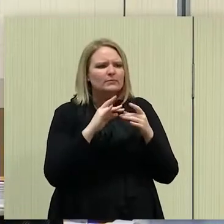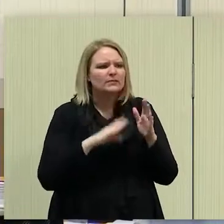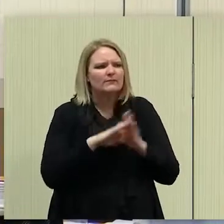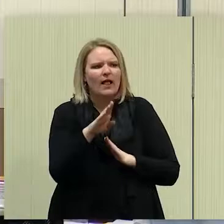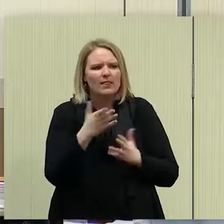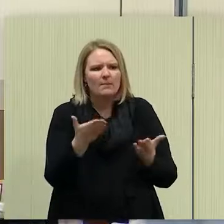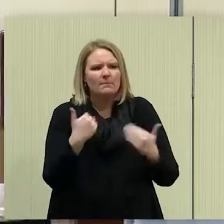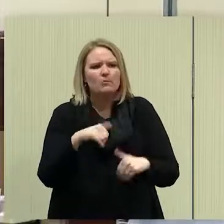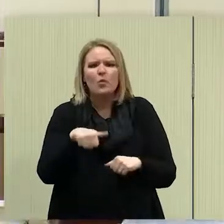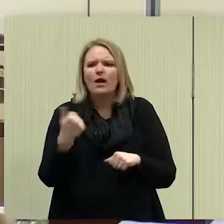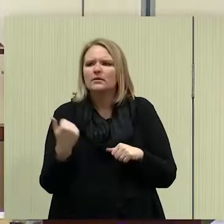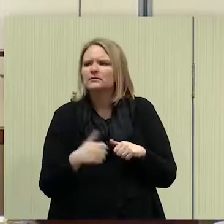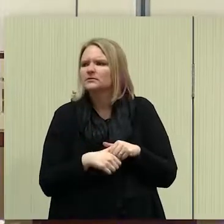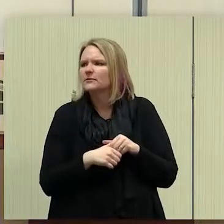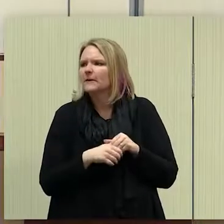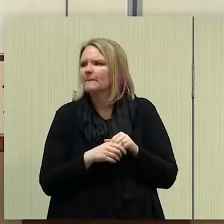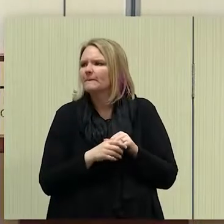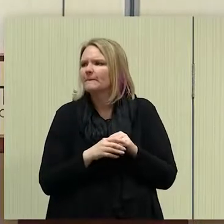ideas?